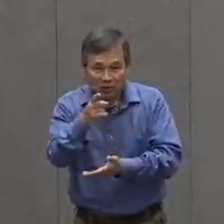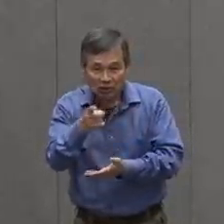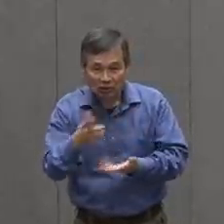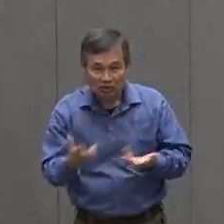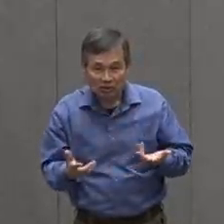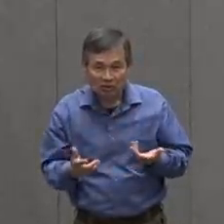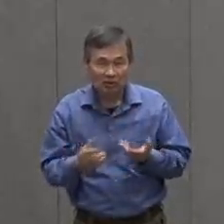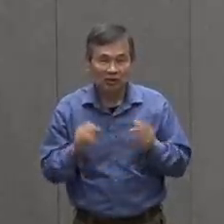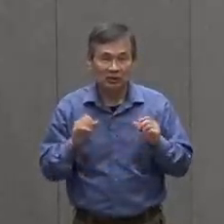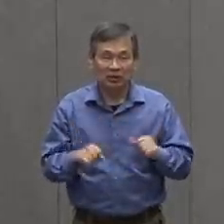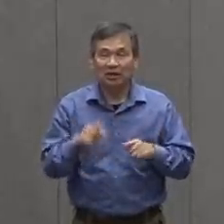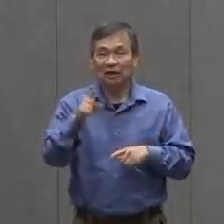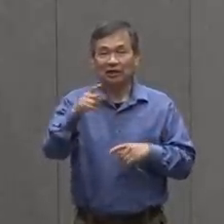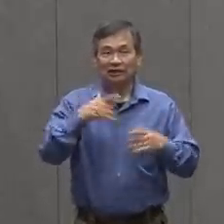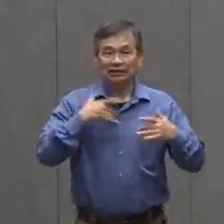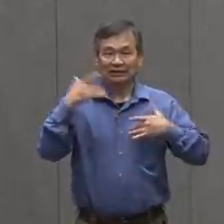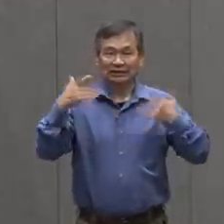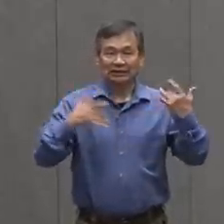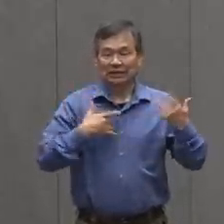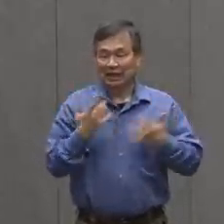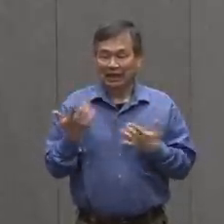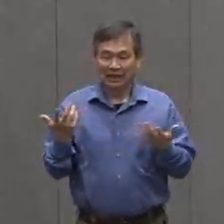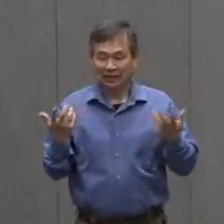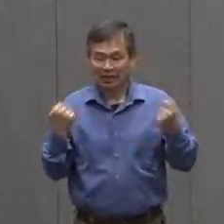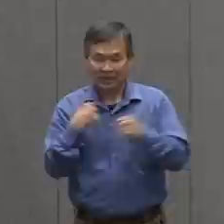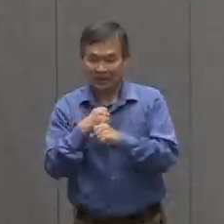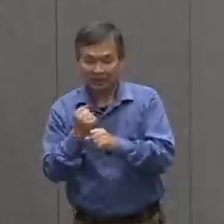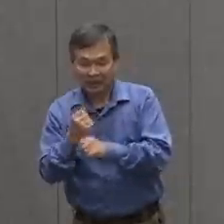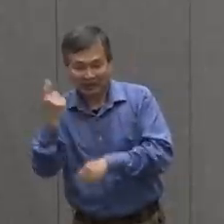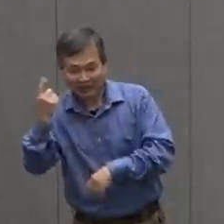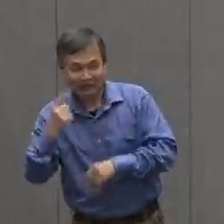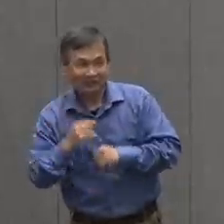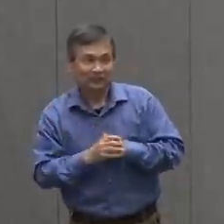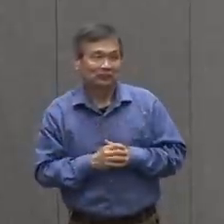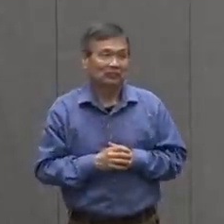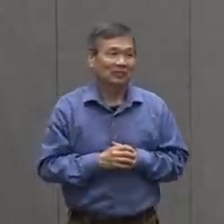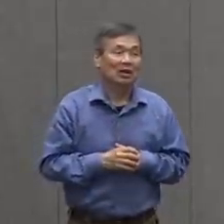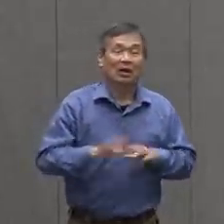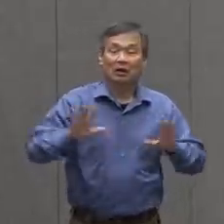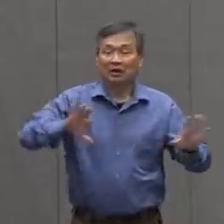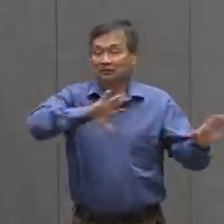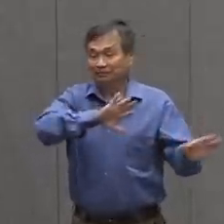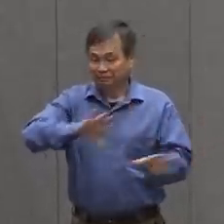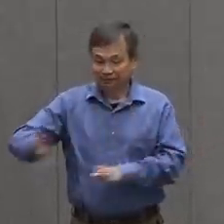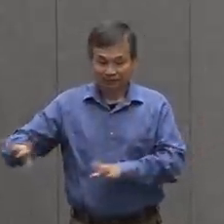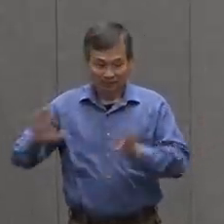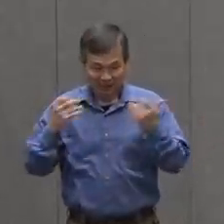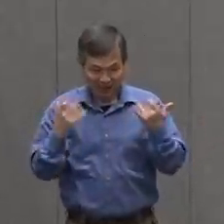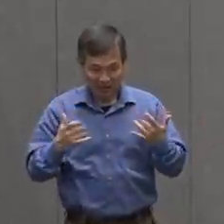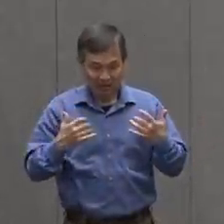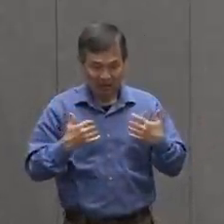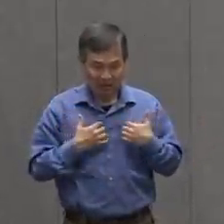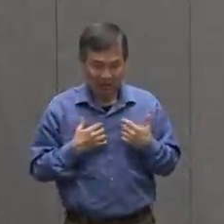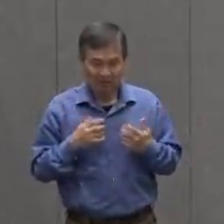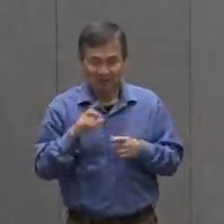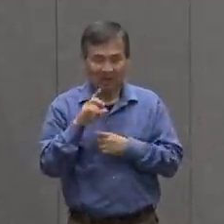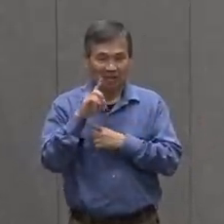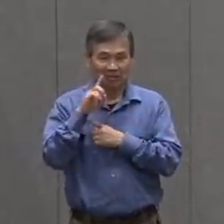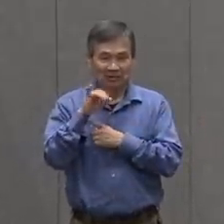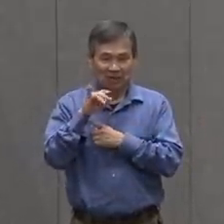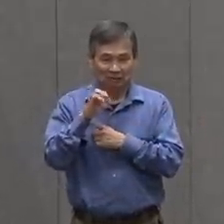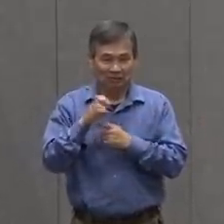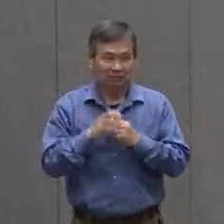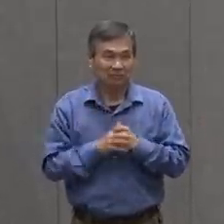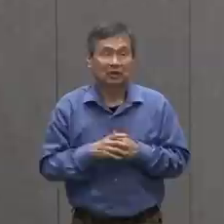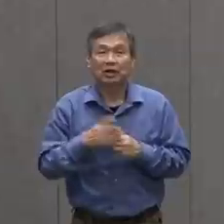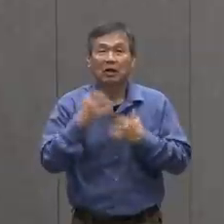I get really excited when I can reuse something that was once something else. Okay, so now I have my die, and you're gonna